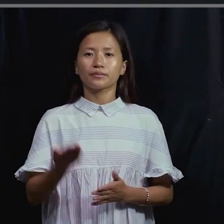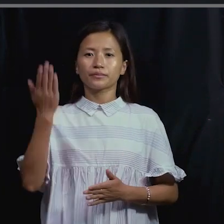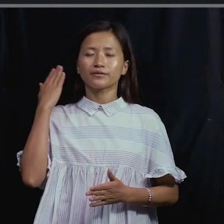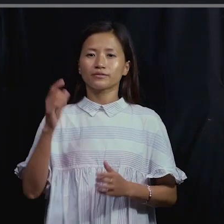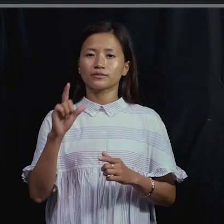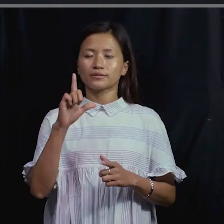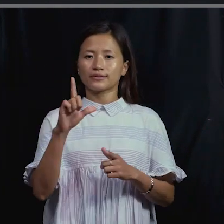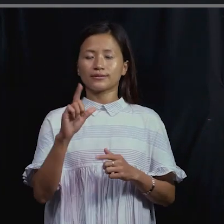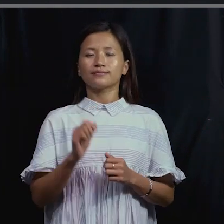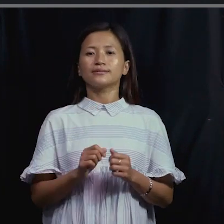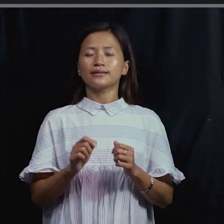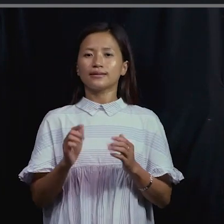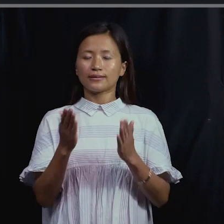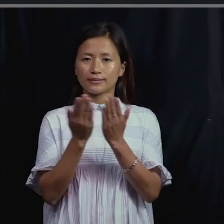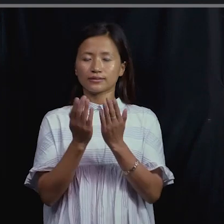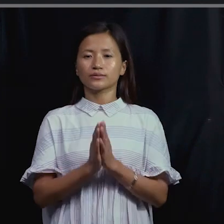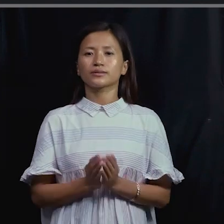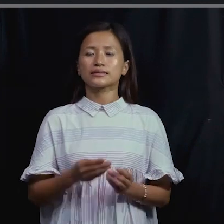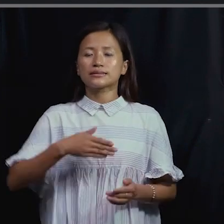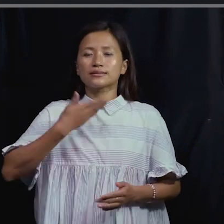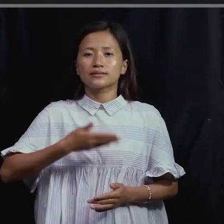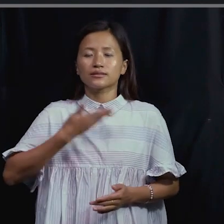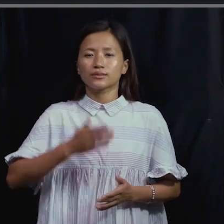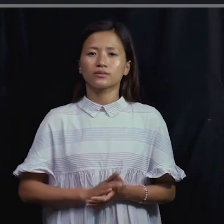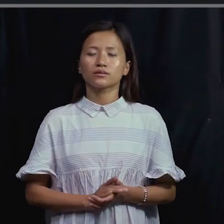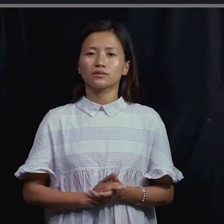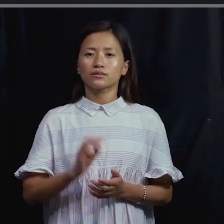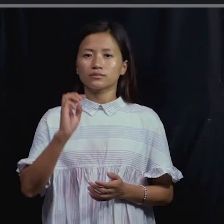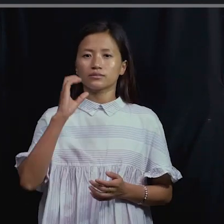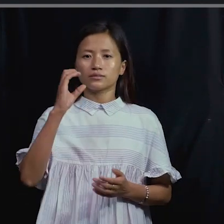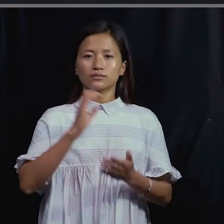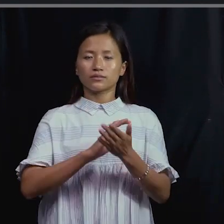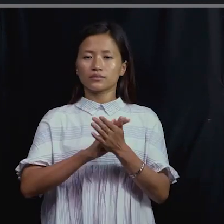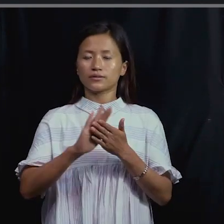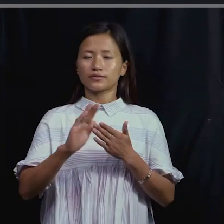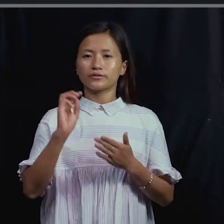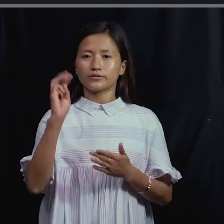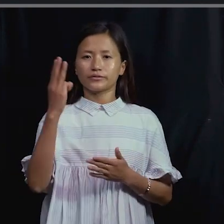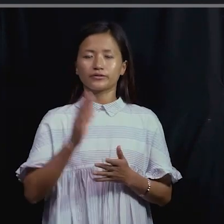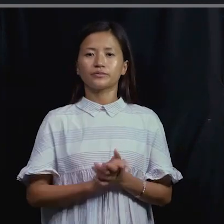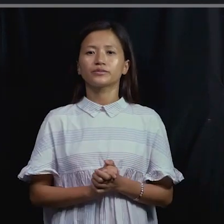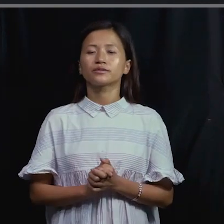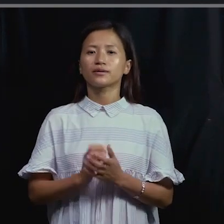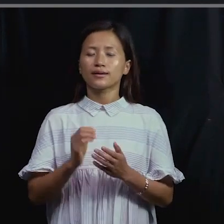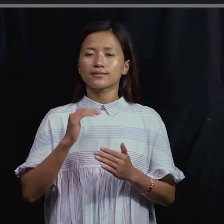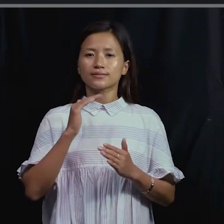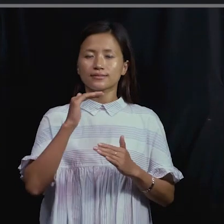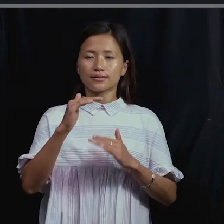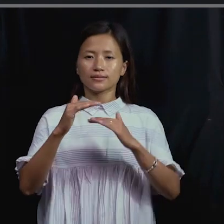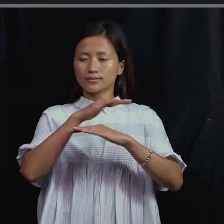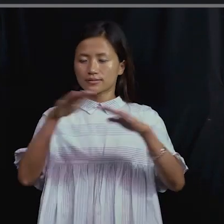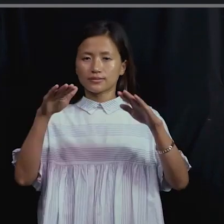previous lesson that we were dealing with, that is the third chapter in your textbook, stages of human